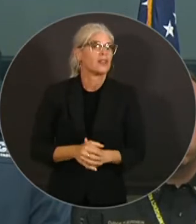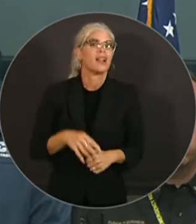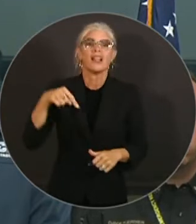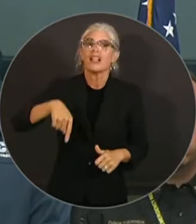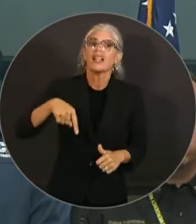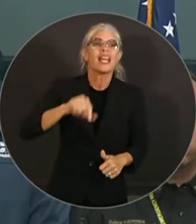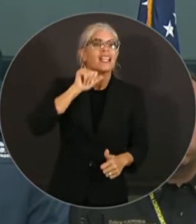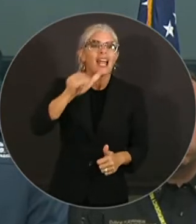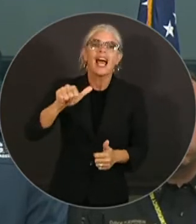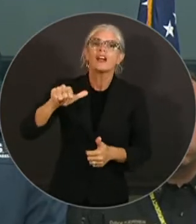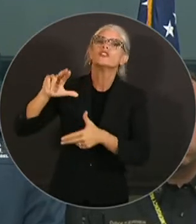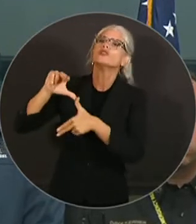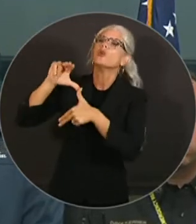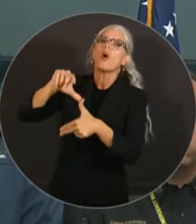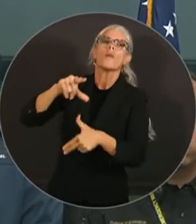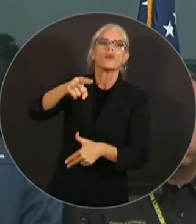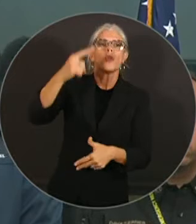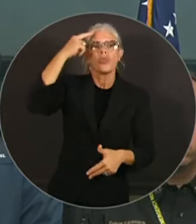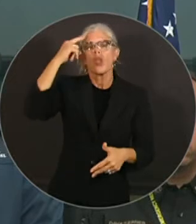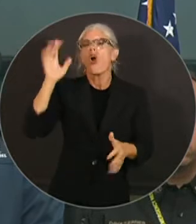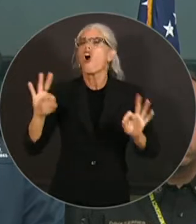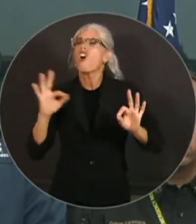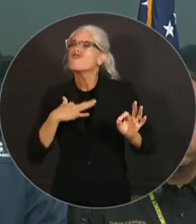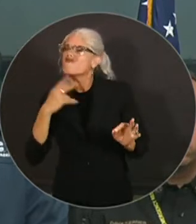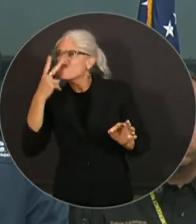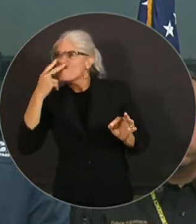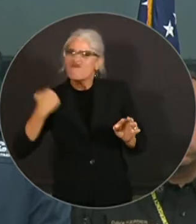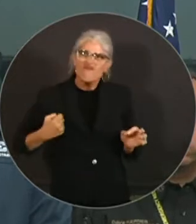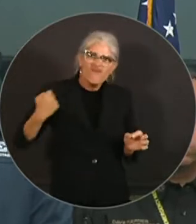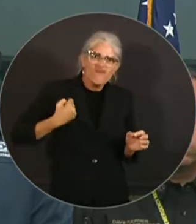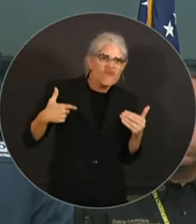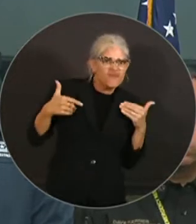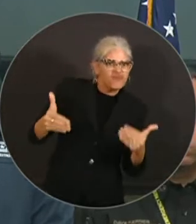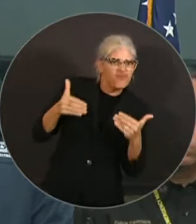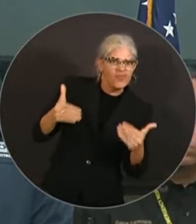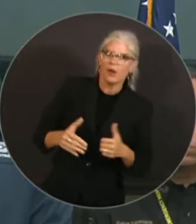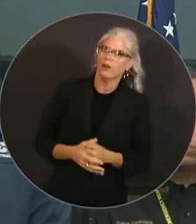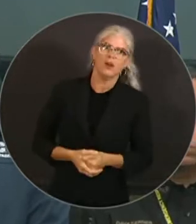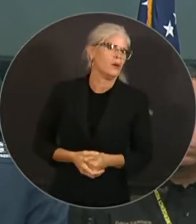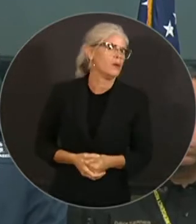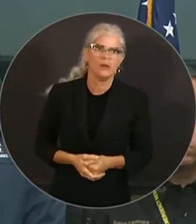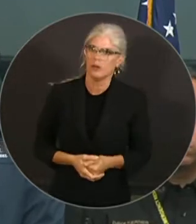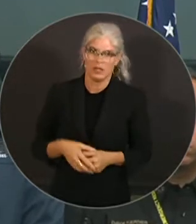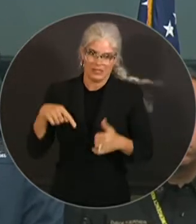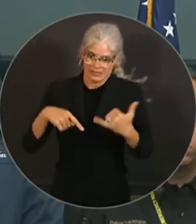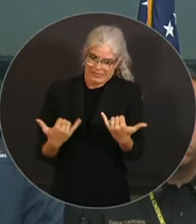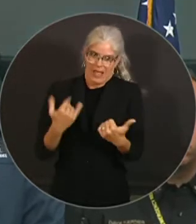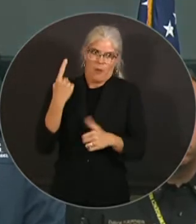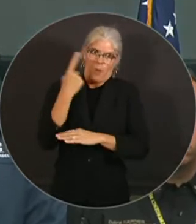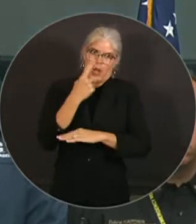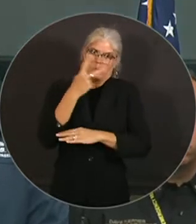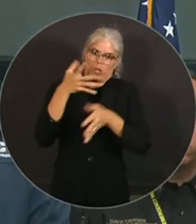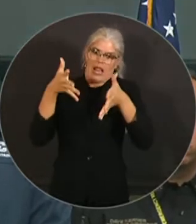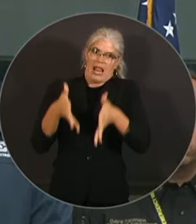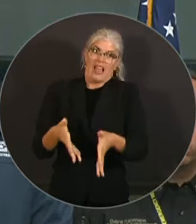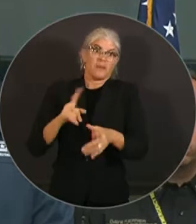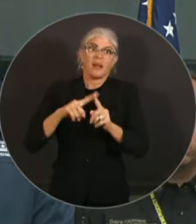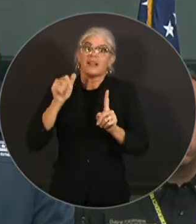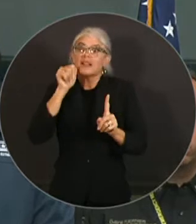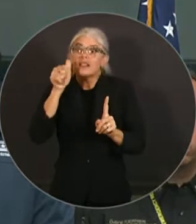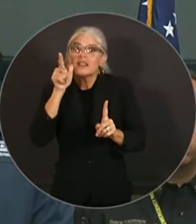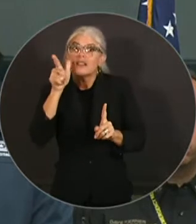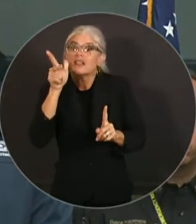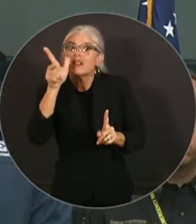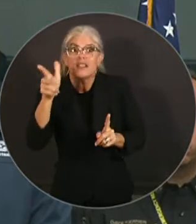storm you want to take a risk on. As I've said many times over the last day or two, we can't guarantee where this thing is going to end